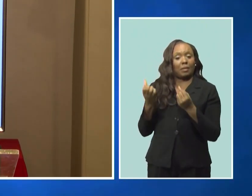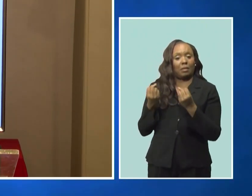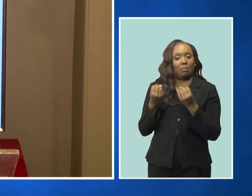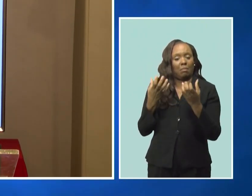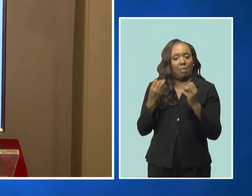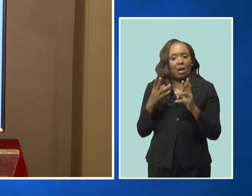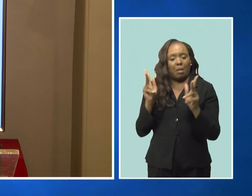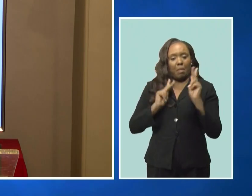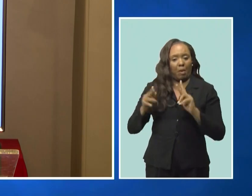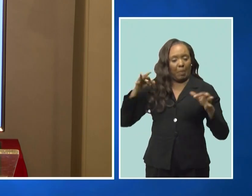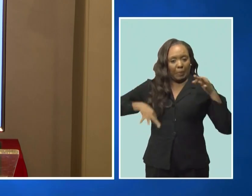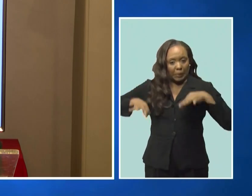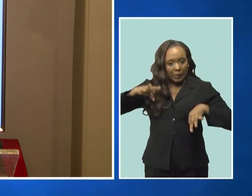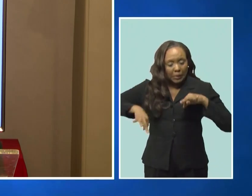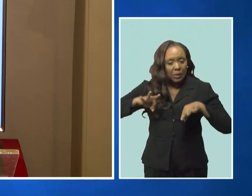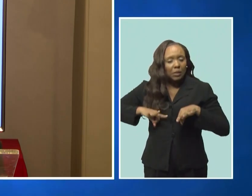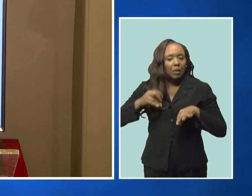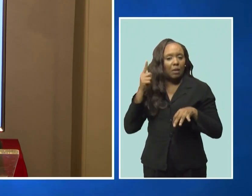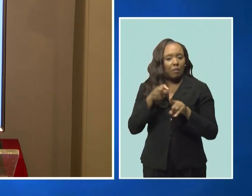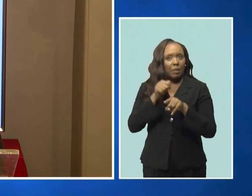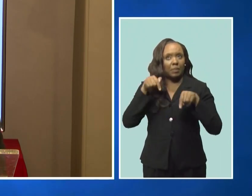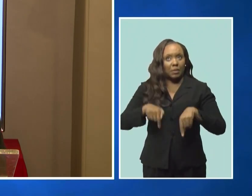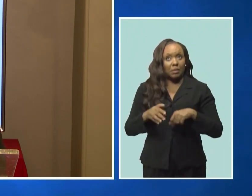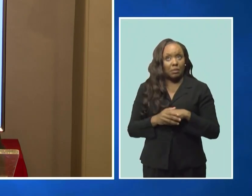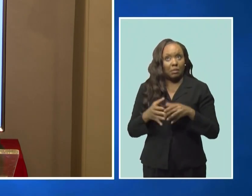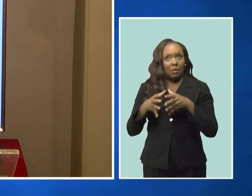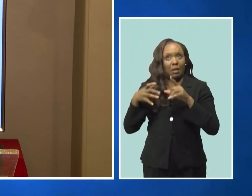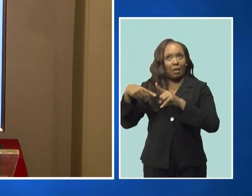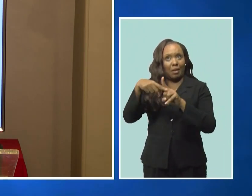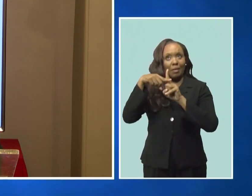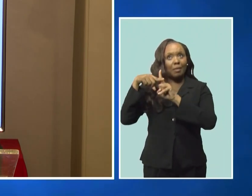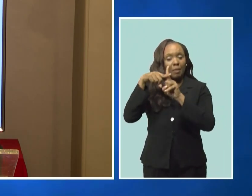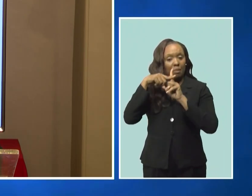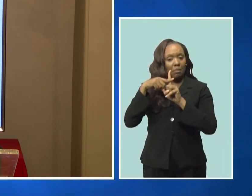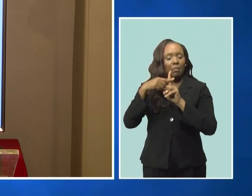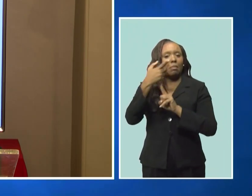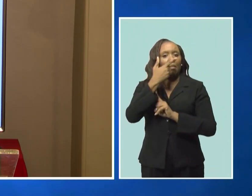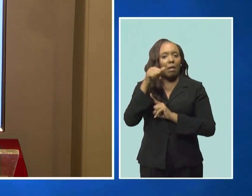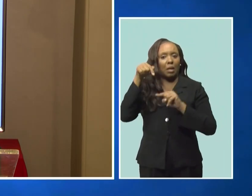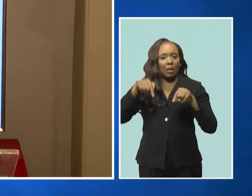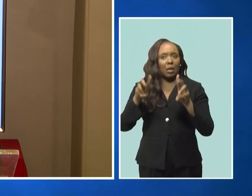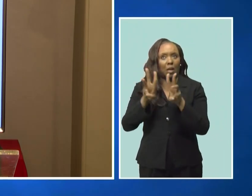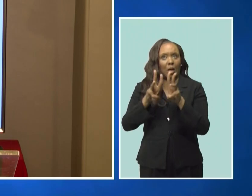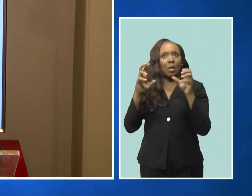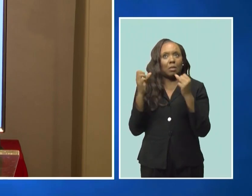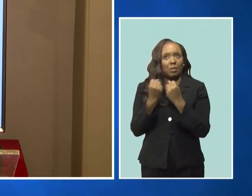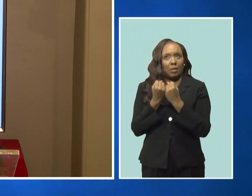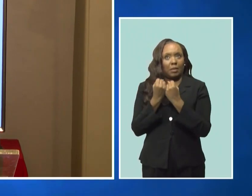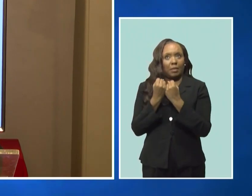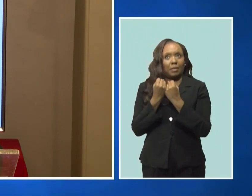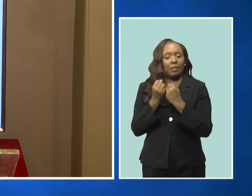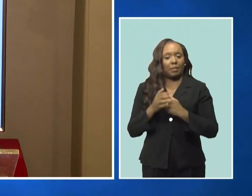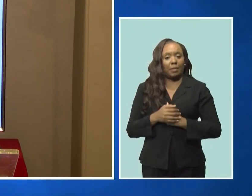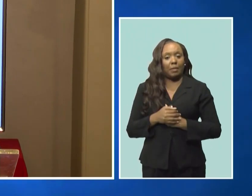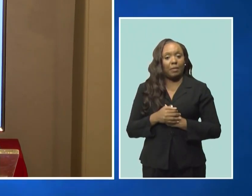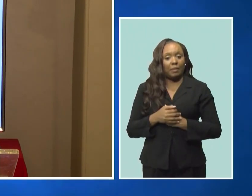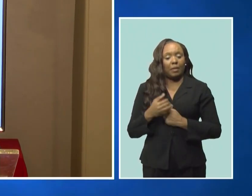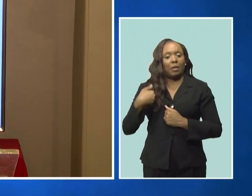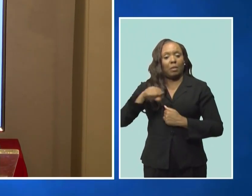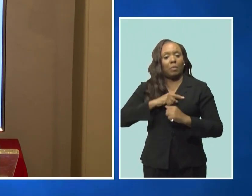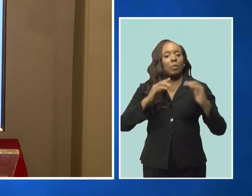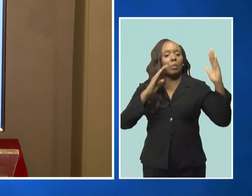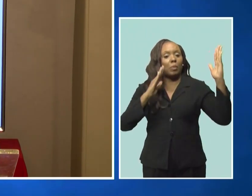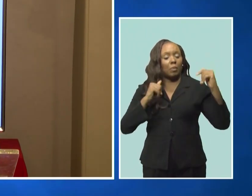much came about as a result. So much positives came about as a result last year, and we are